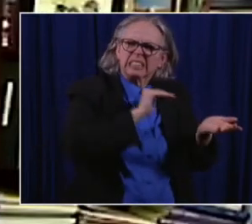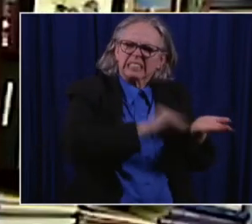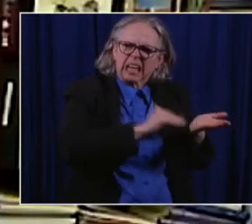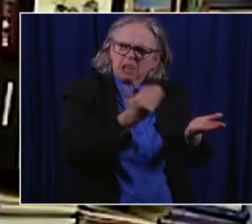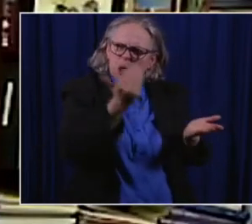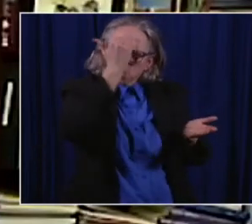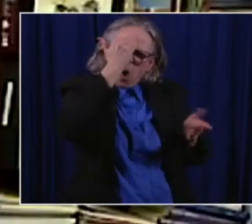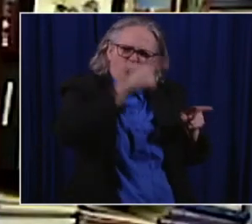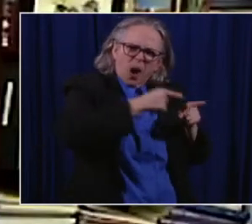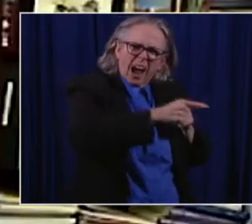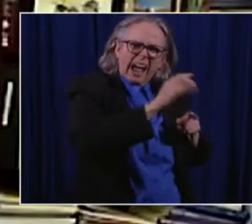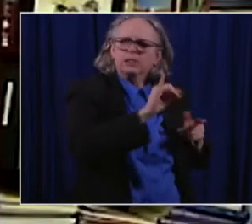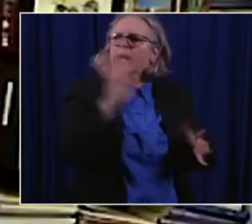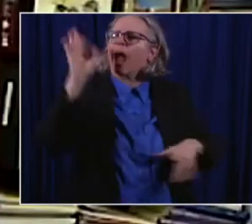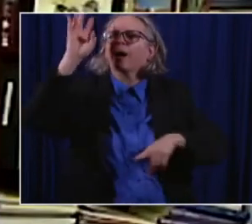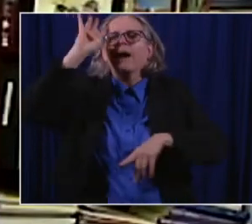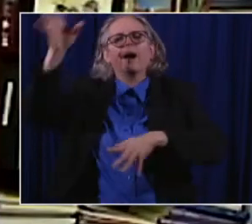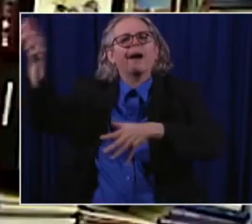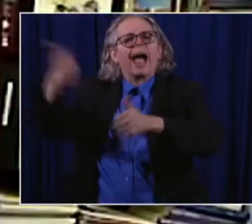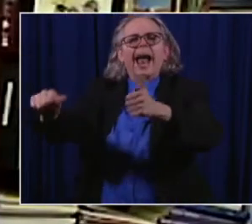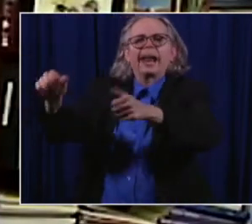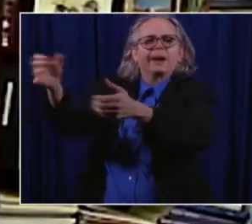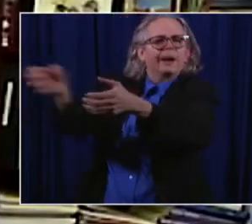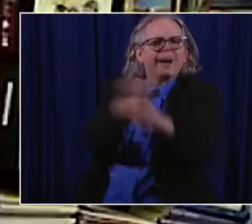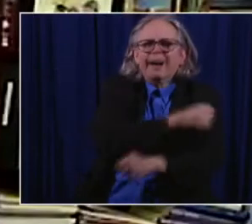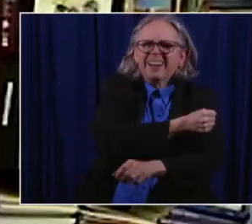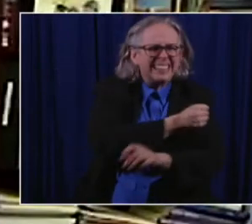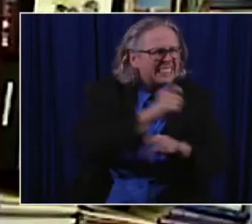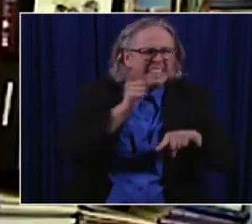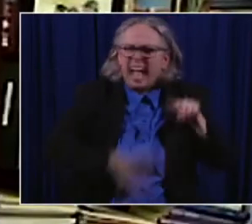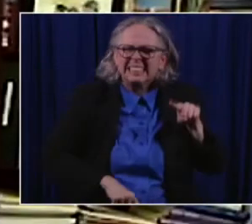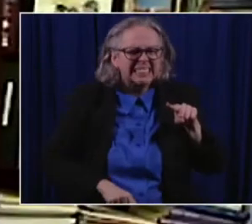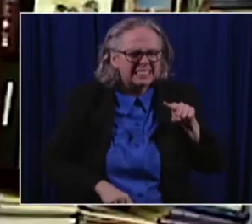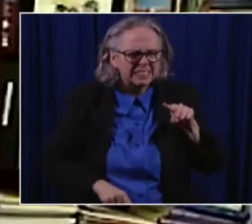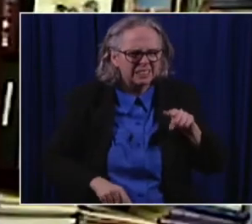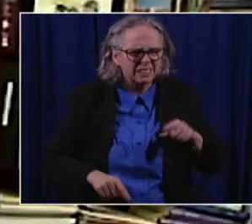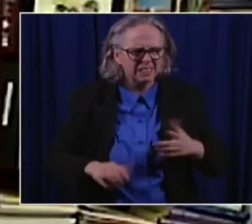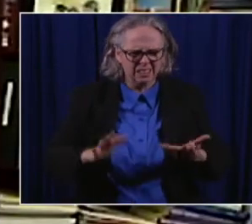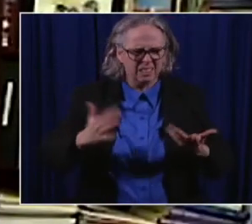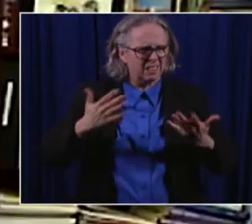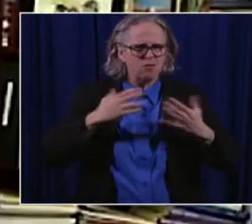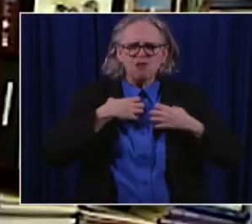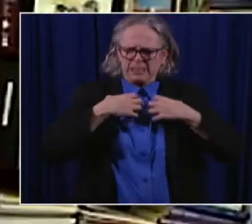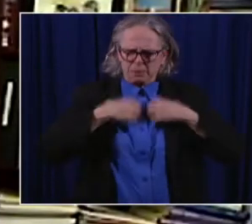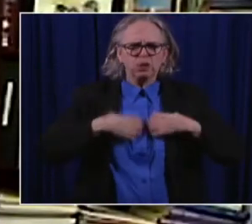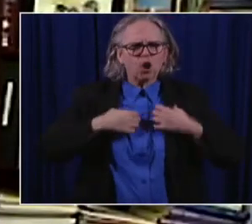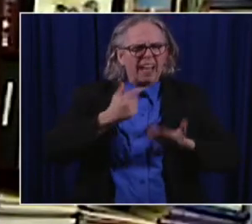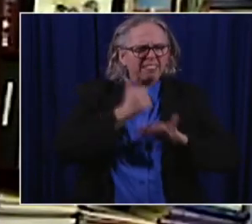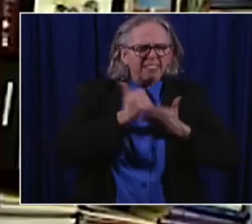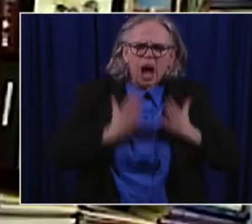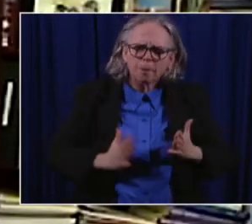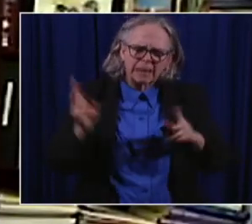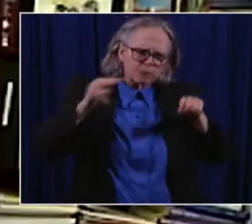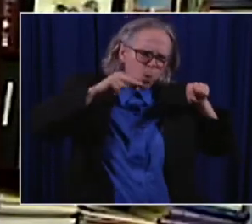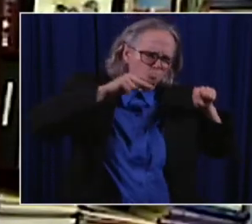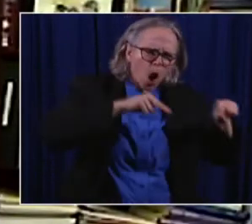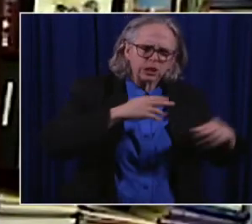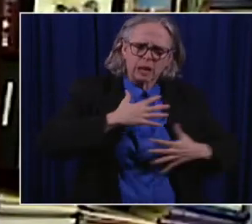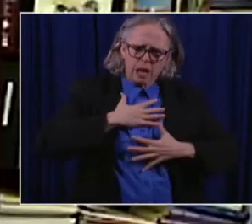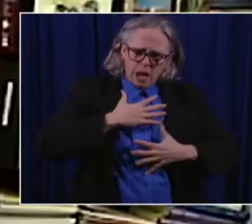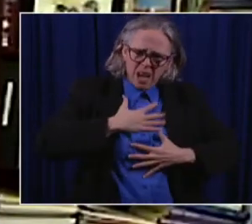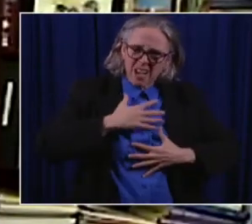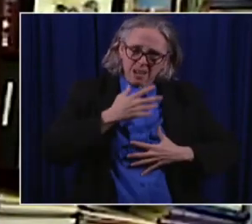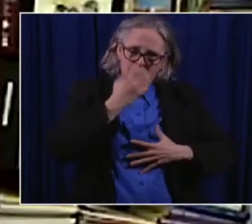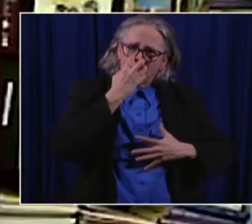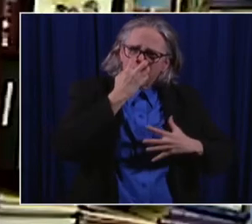very specially trained respiratory therapist staff to a level where they can help manage the patient's oxygen. I think we've discussed